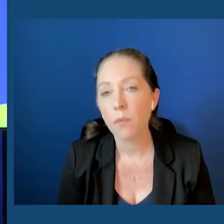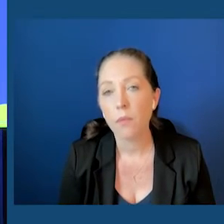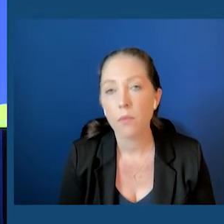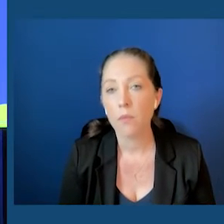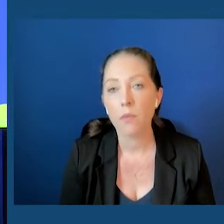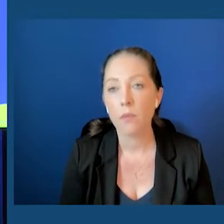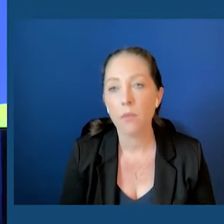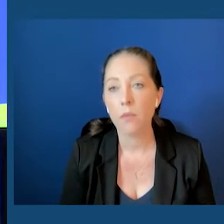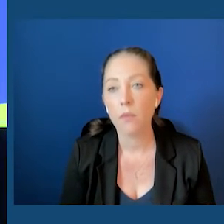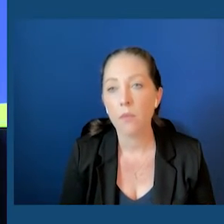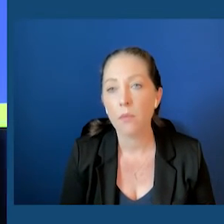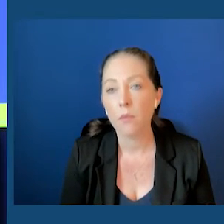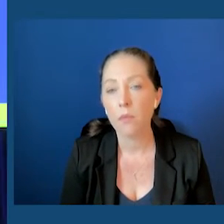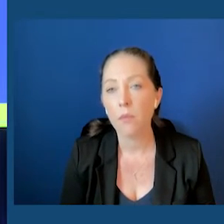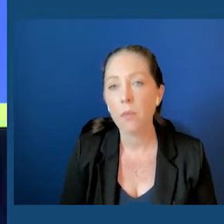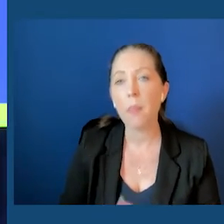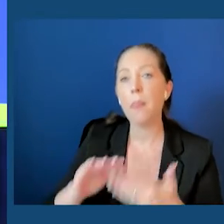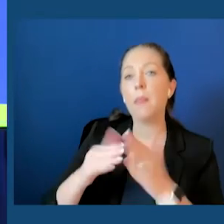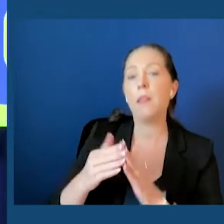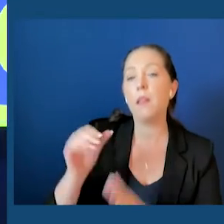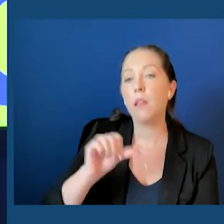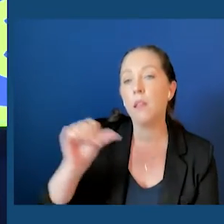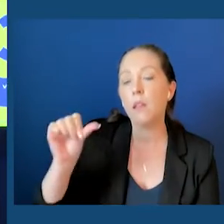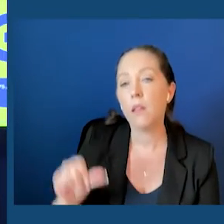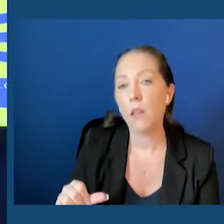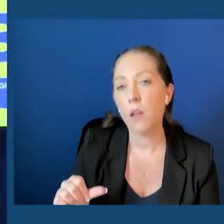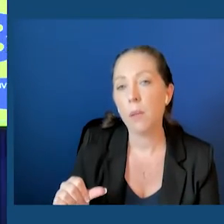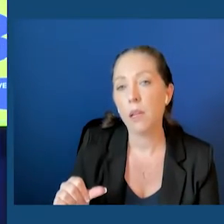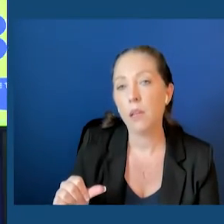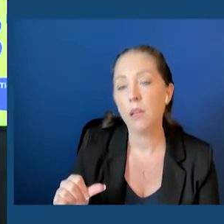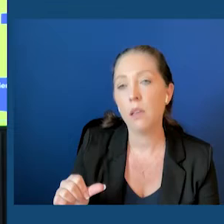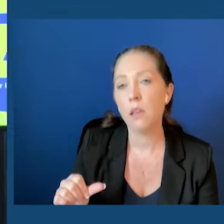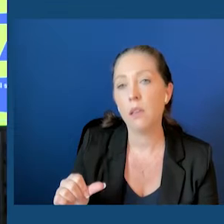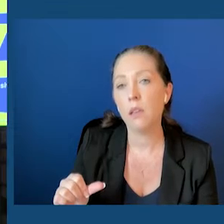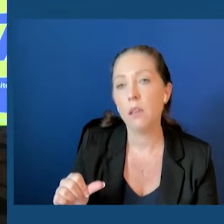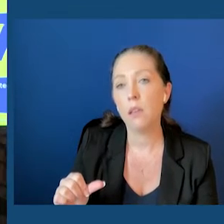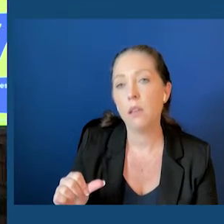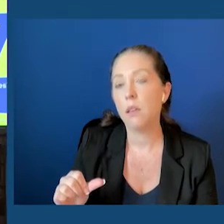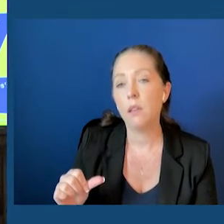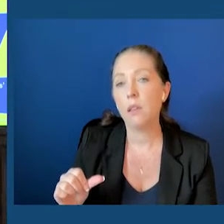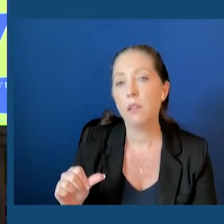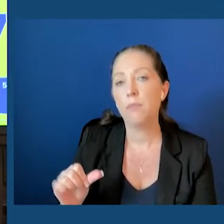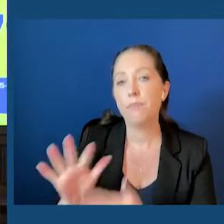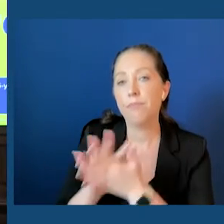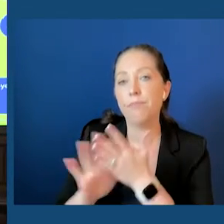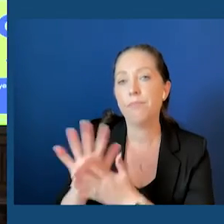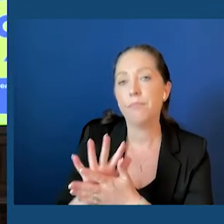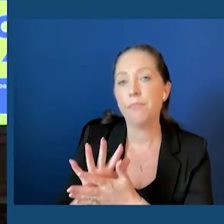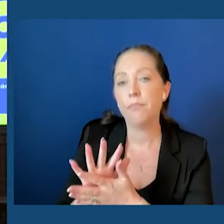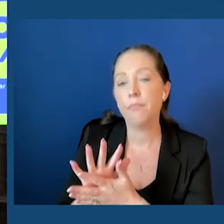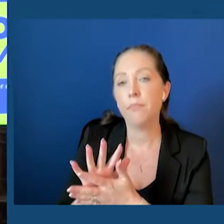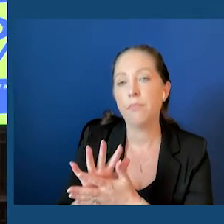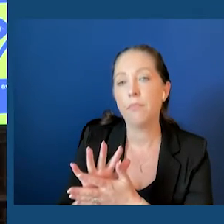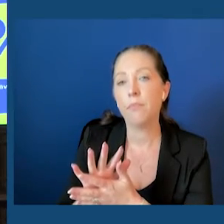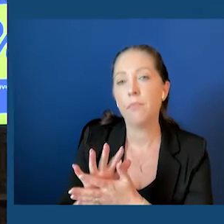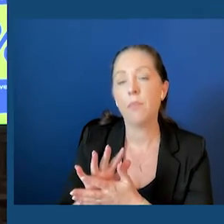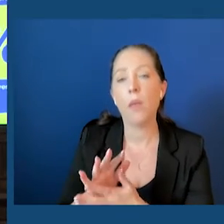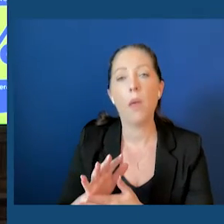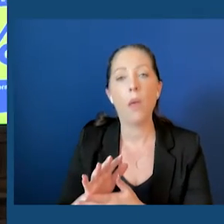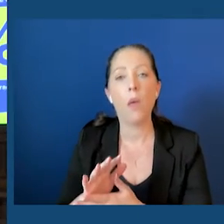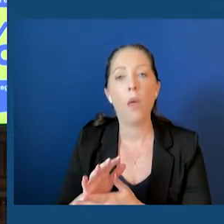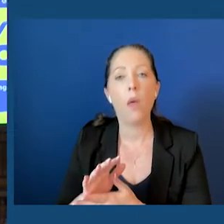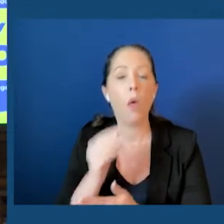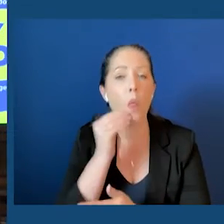obviously in the city of Albany, gun violence has stayed persistent, almost an outlier to the rest of the